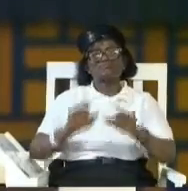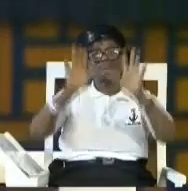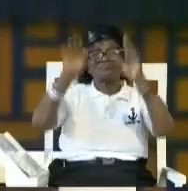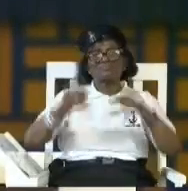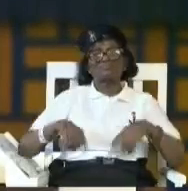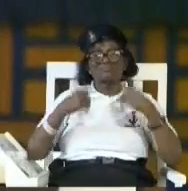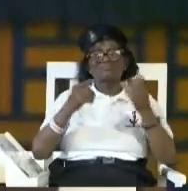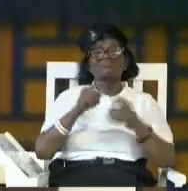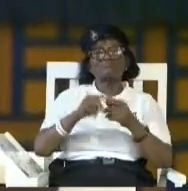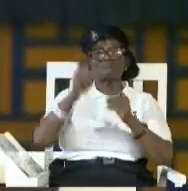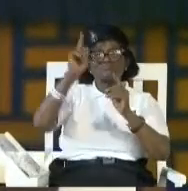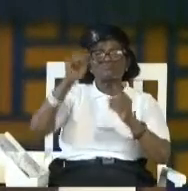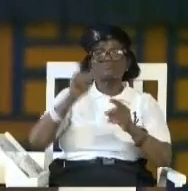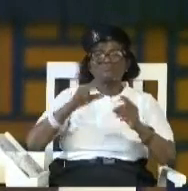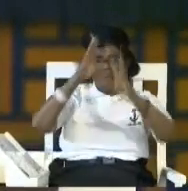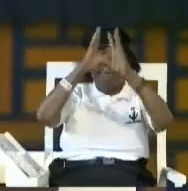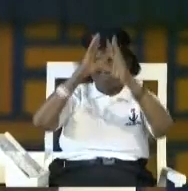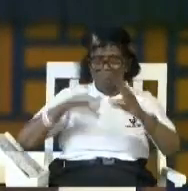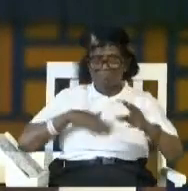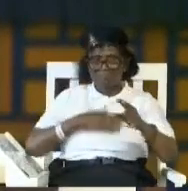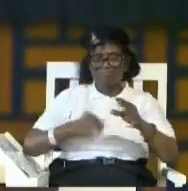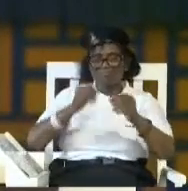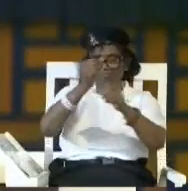please receive them in Jesus' name.